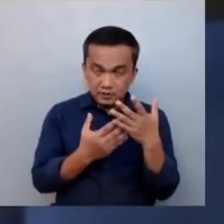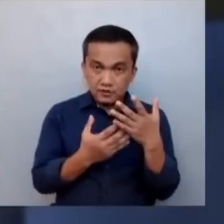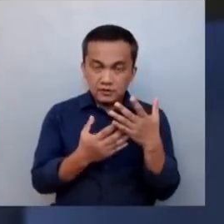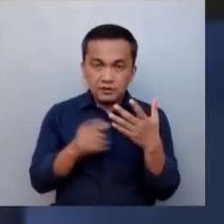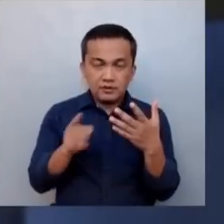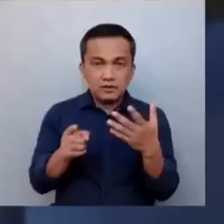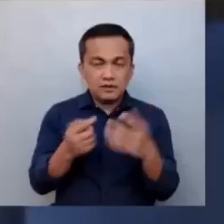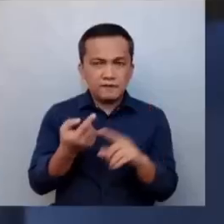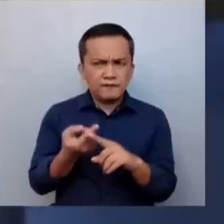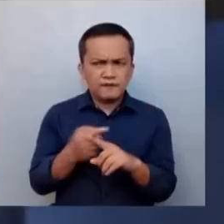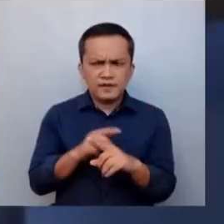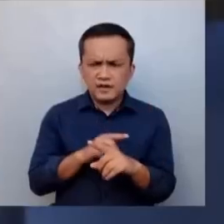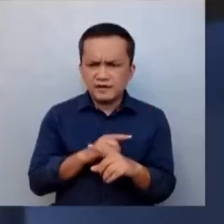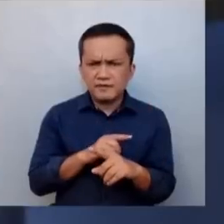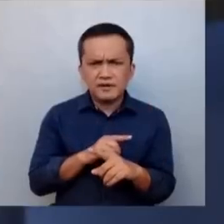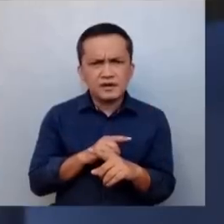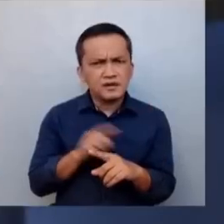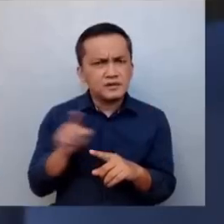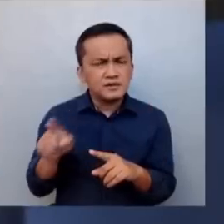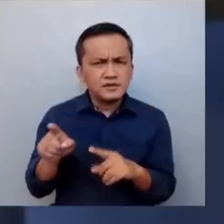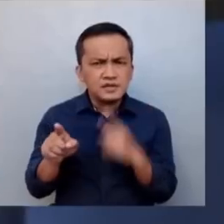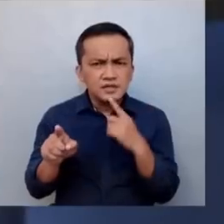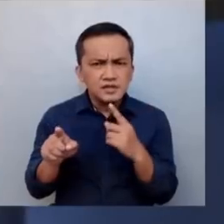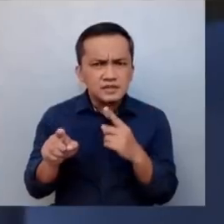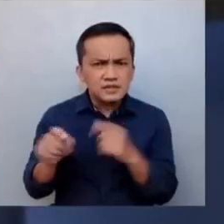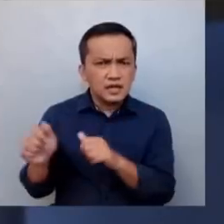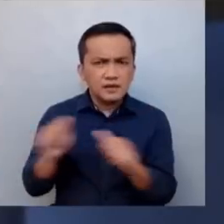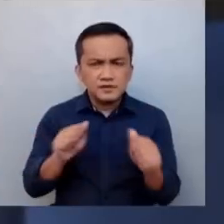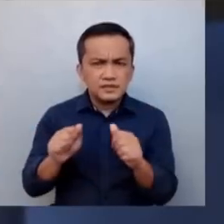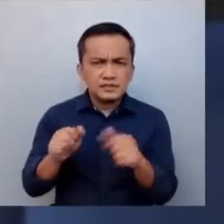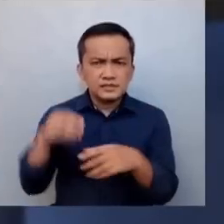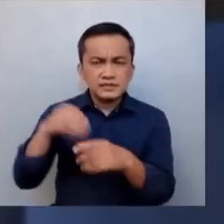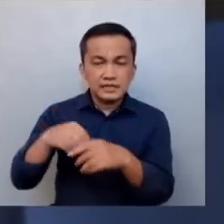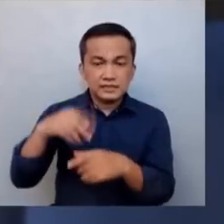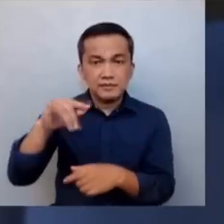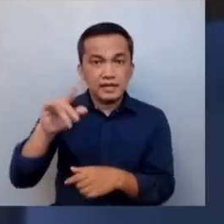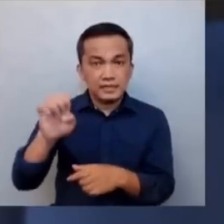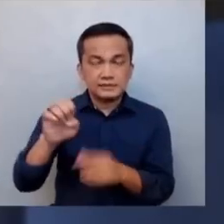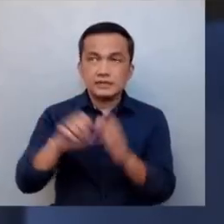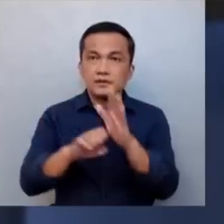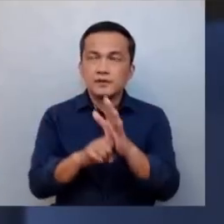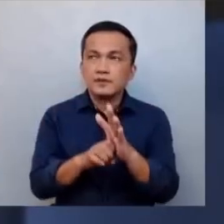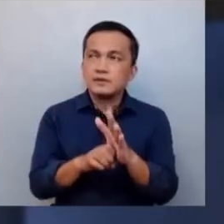from the activities inside the palace, like for example,